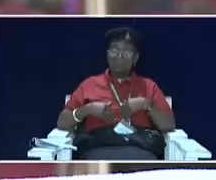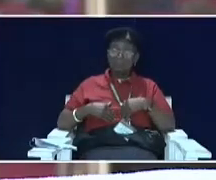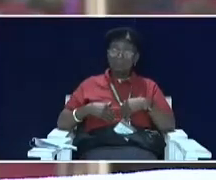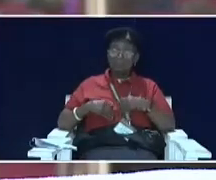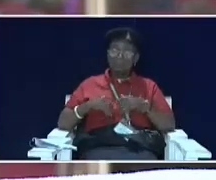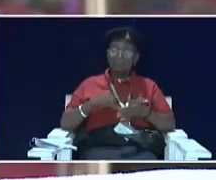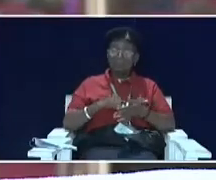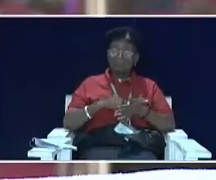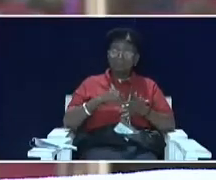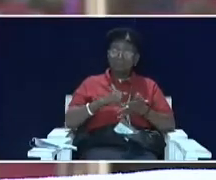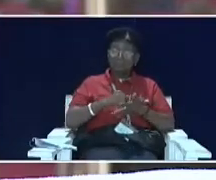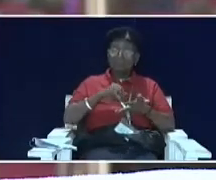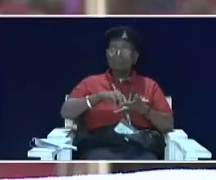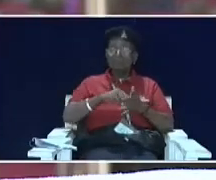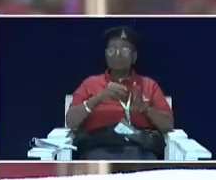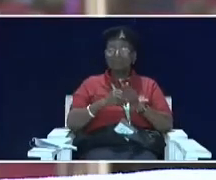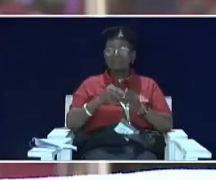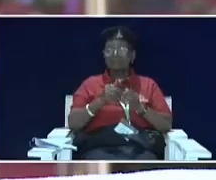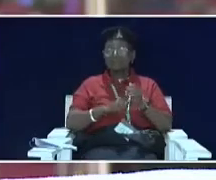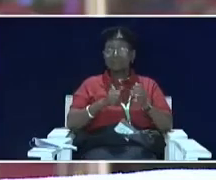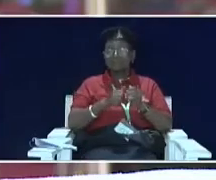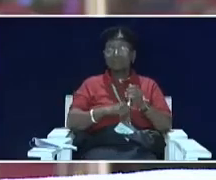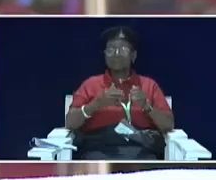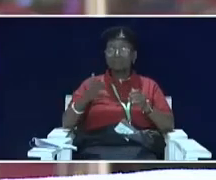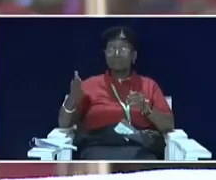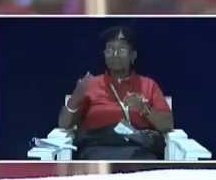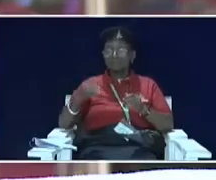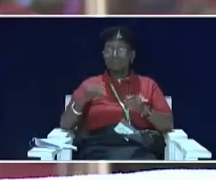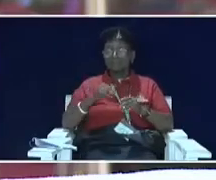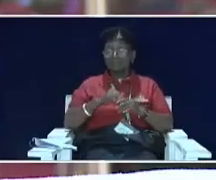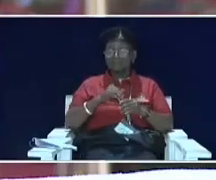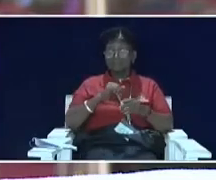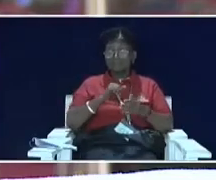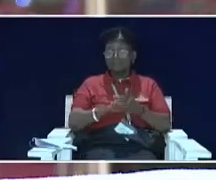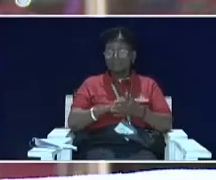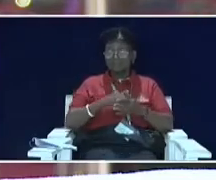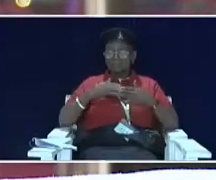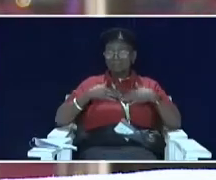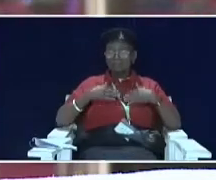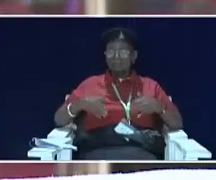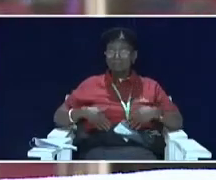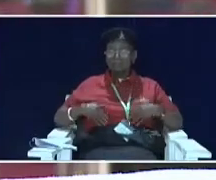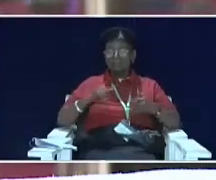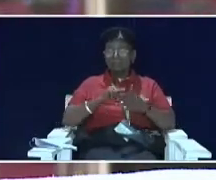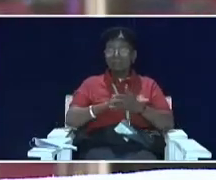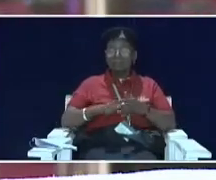it means everything that is in that body that should not be there will be consumed.